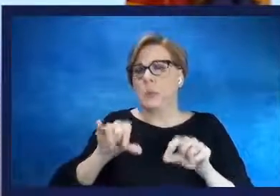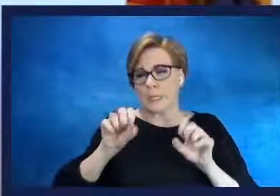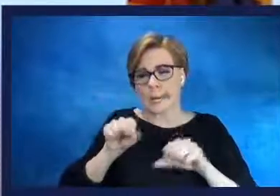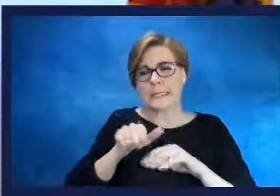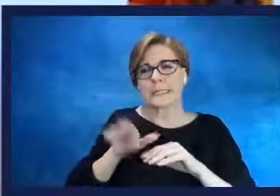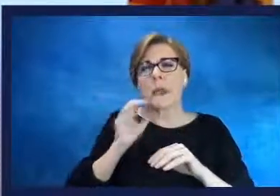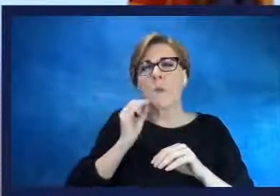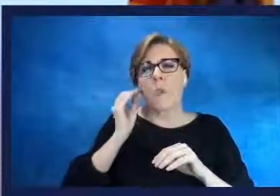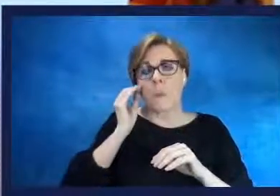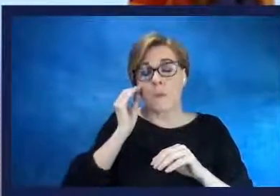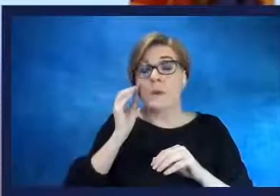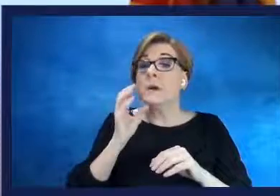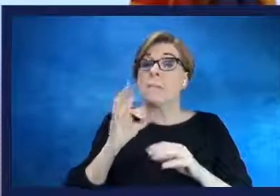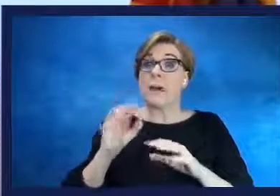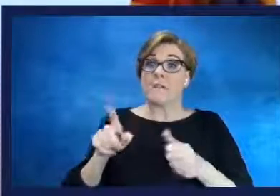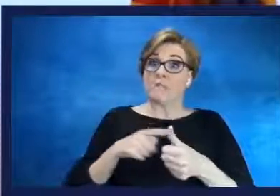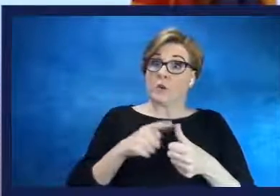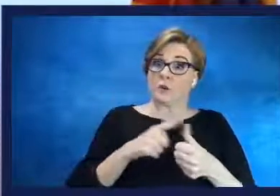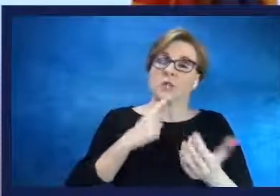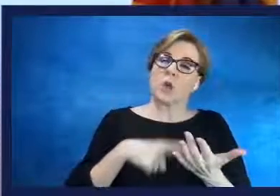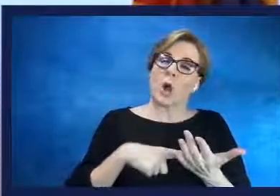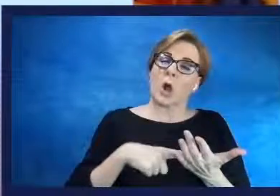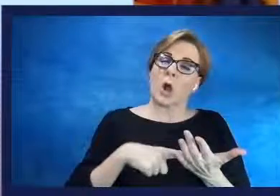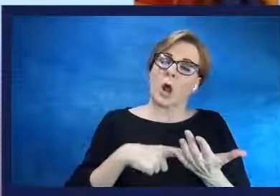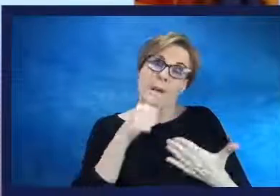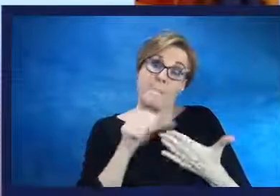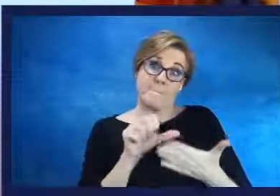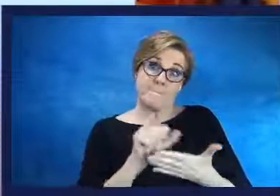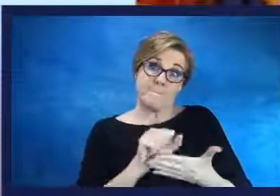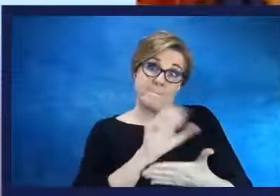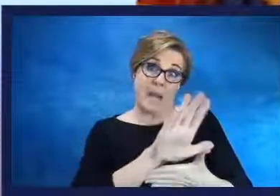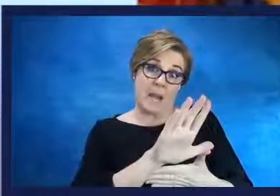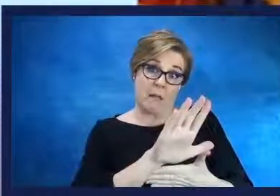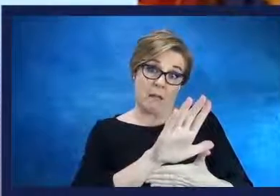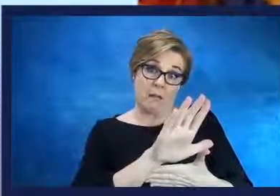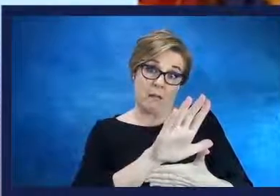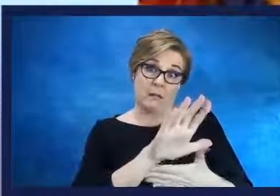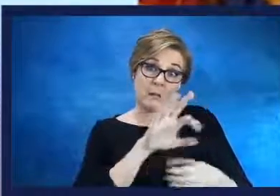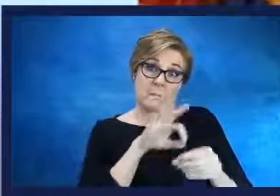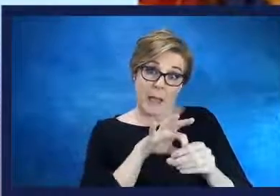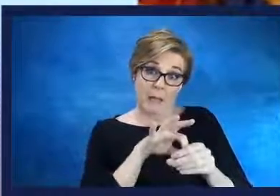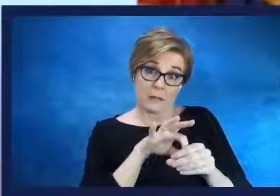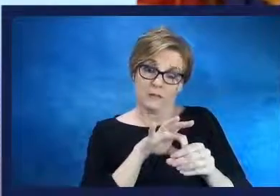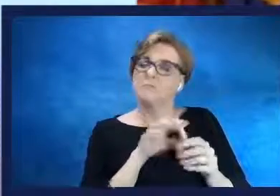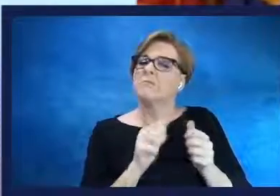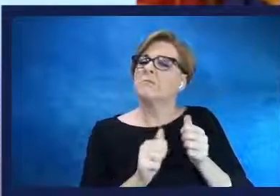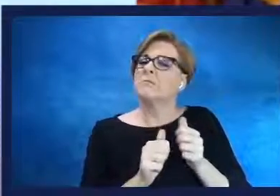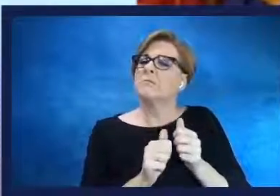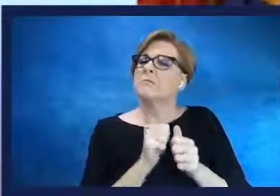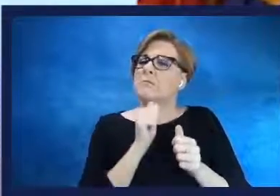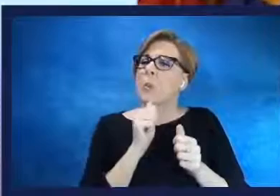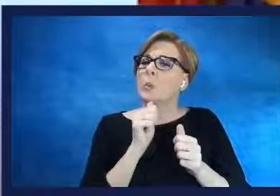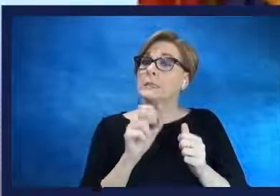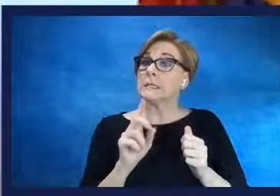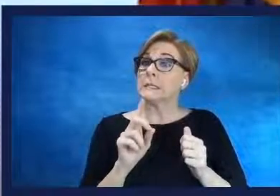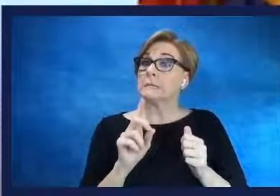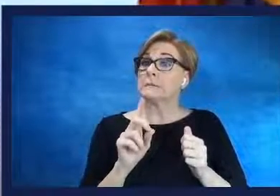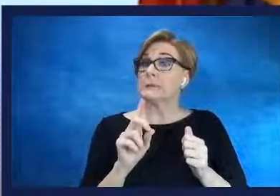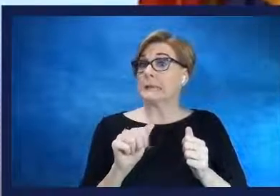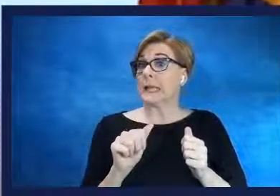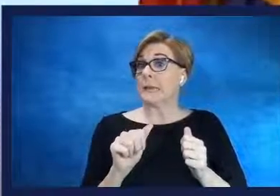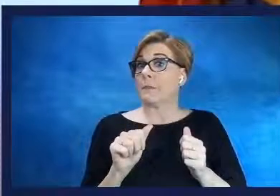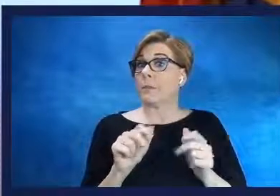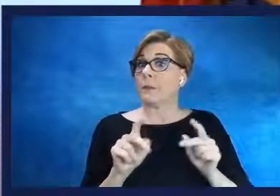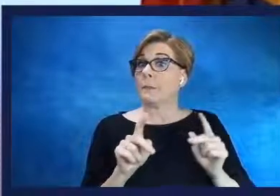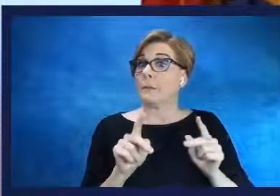segment of how most accessible voters utilize this process to allow for voting. And the why I'm focusing on this is not